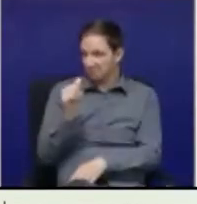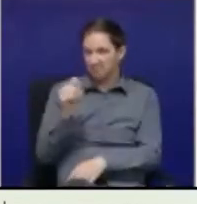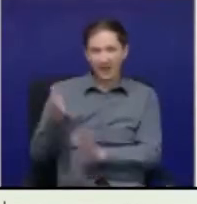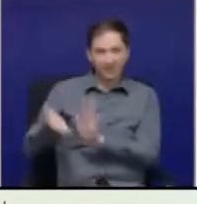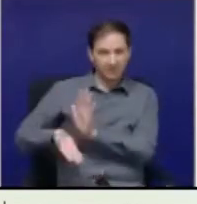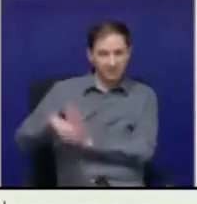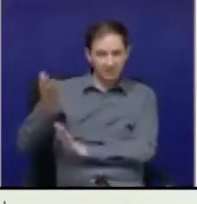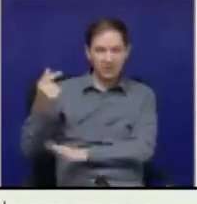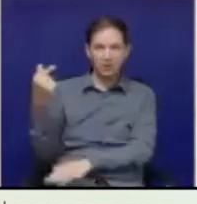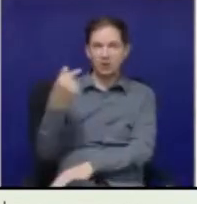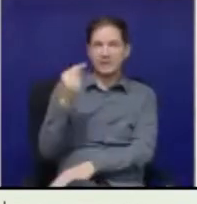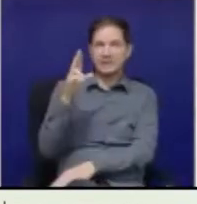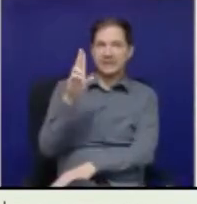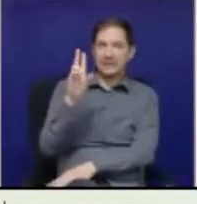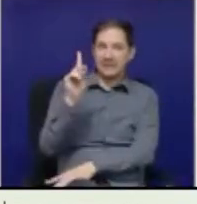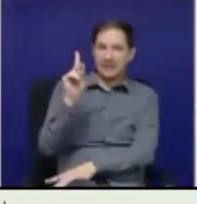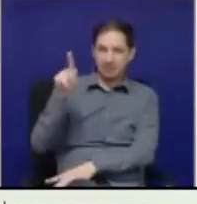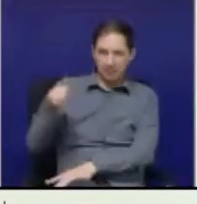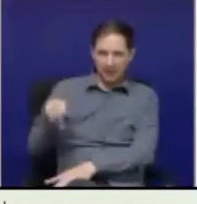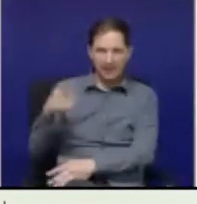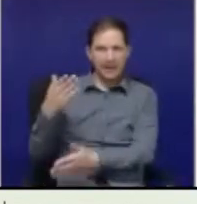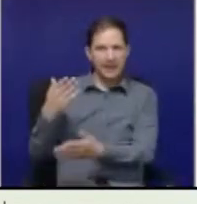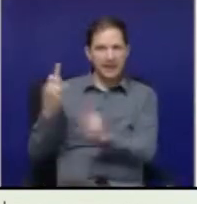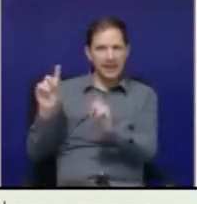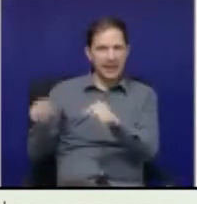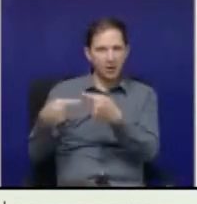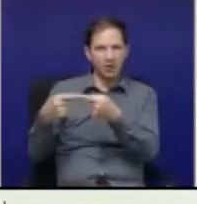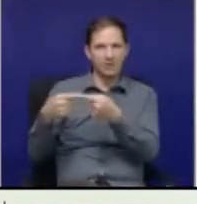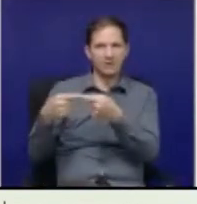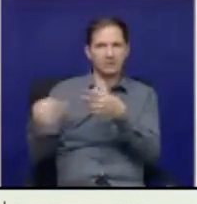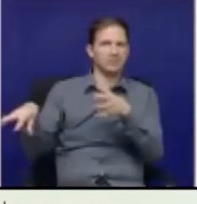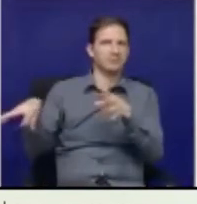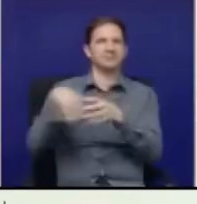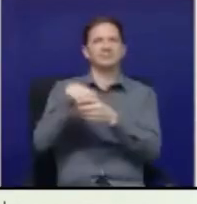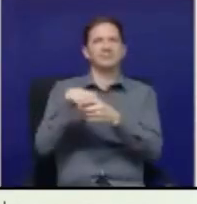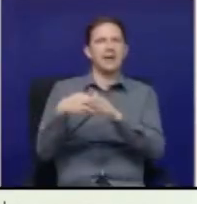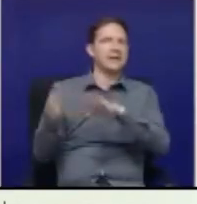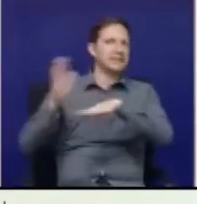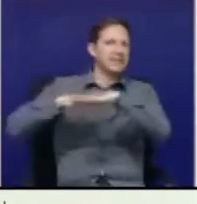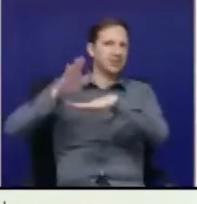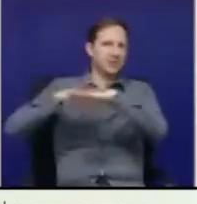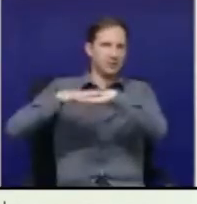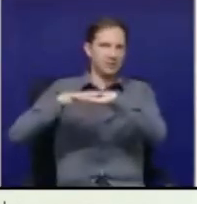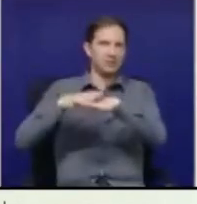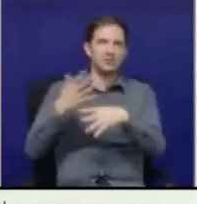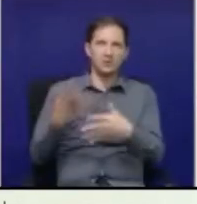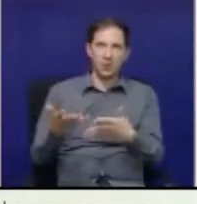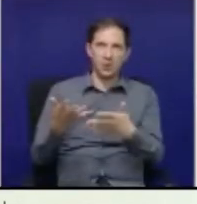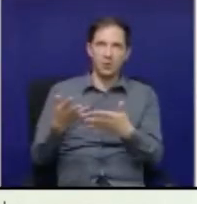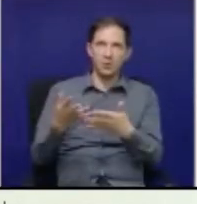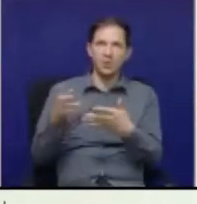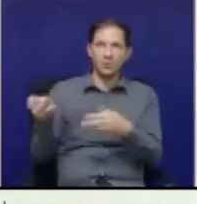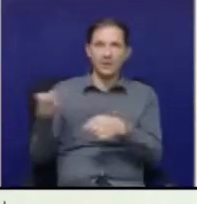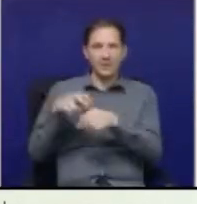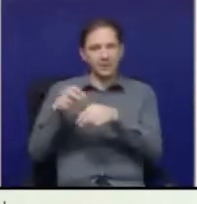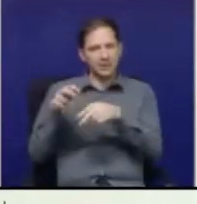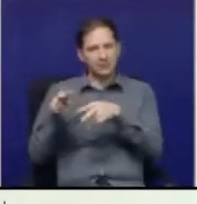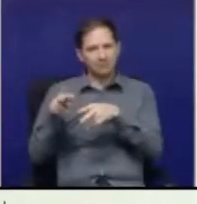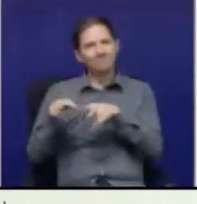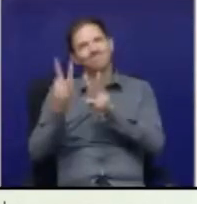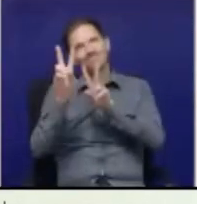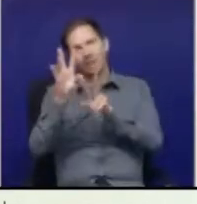growth, GDP growth, will not be able to absorb that kind of additional capacity. So Eskom must look north. So